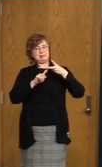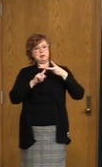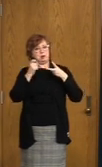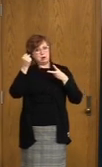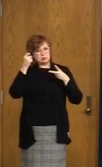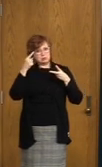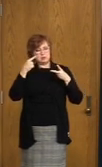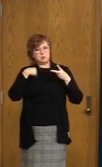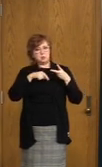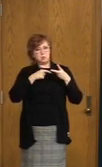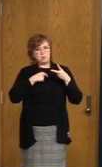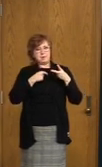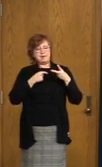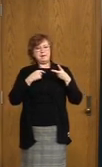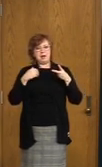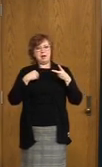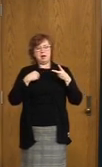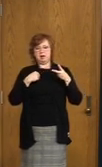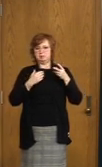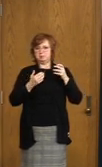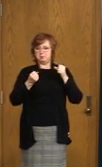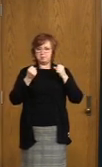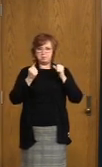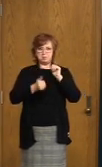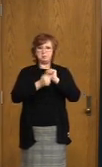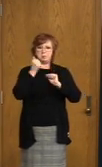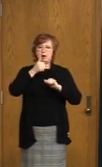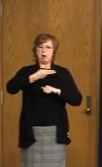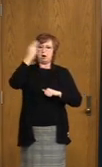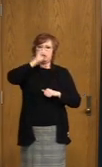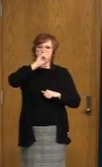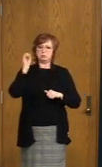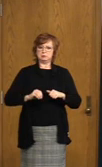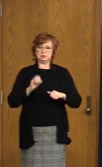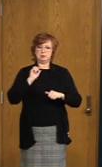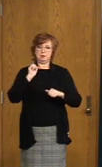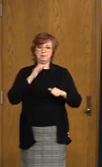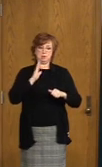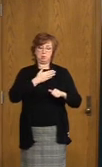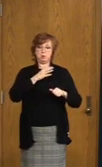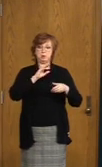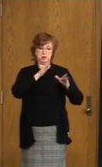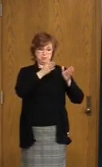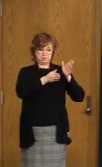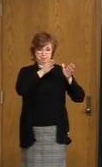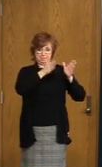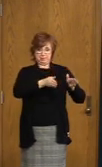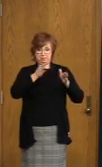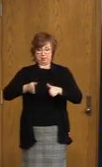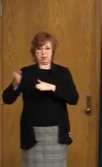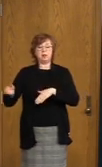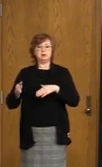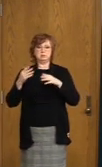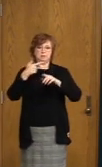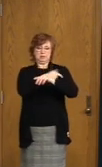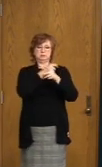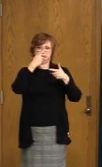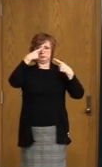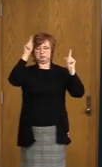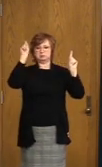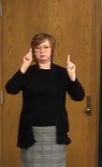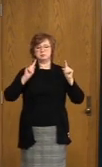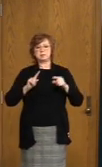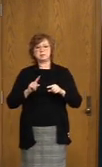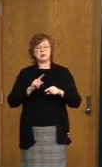provinces. Unfortunately, today we are virtually out of vaccines. And with no new shipments coming this week, our vaccination program